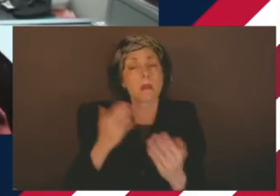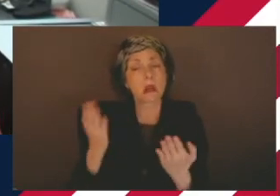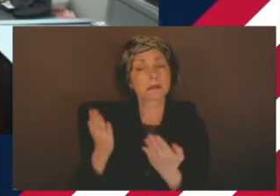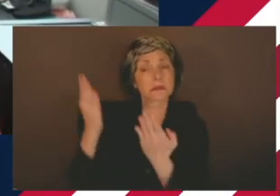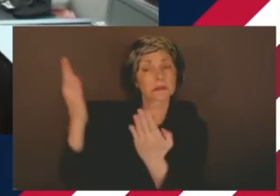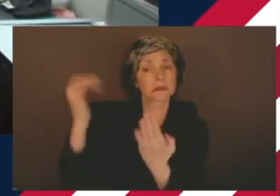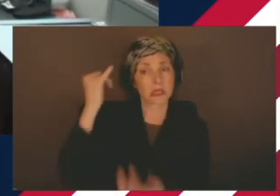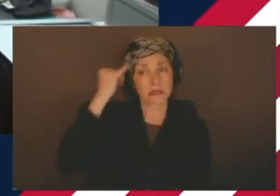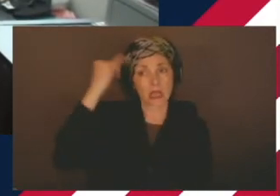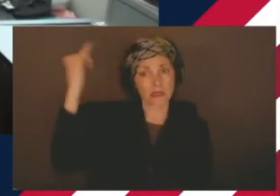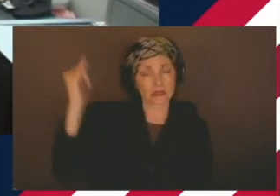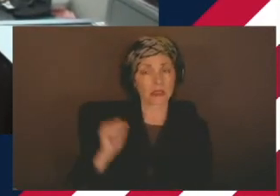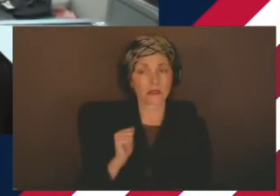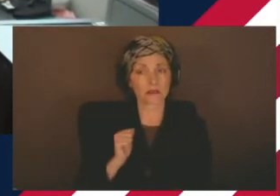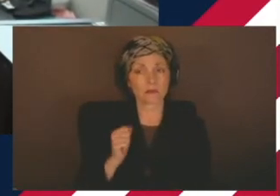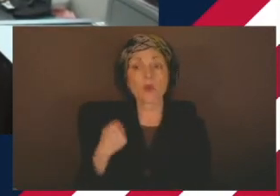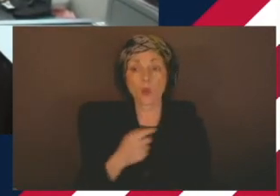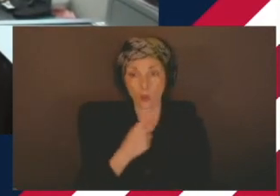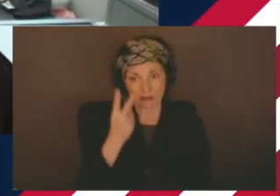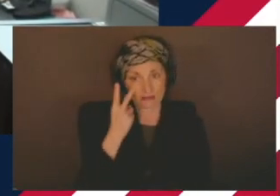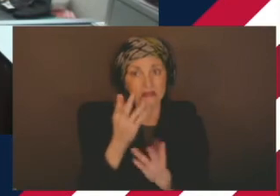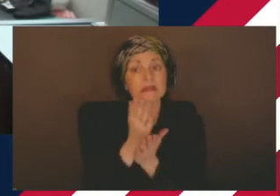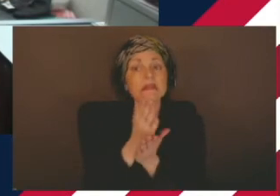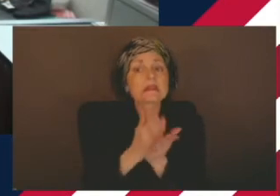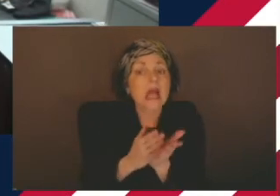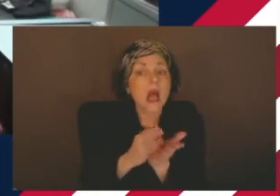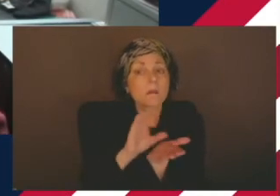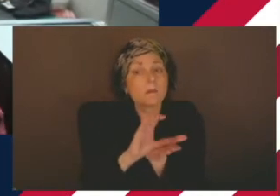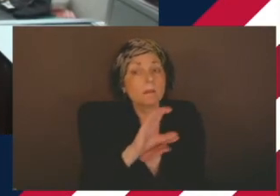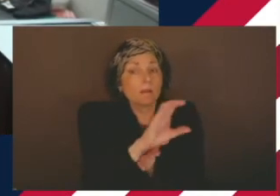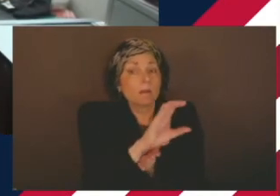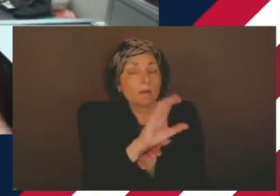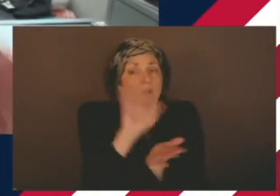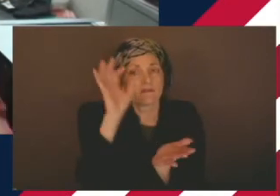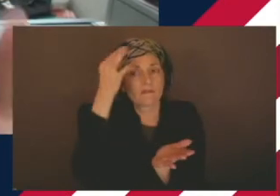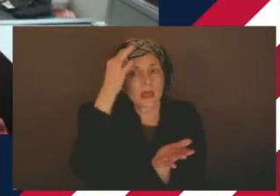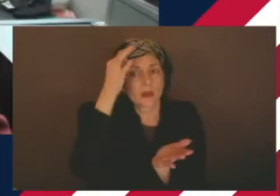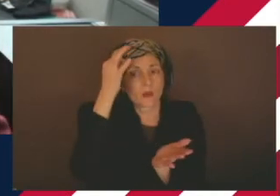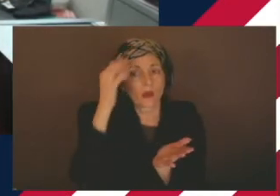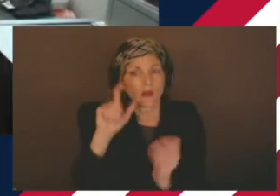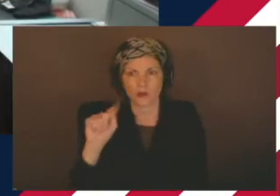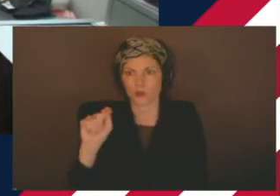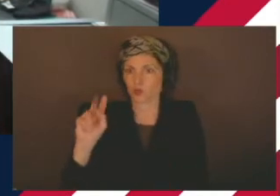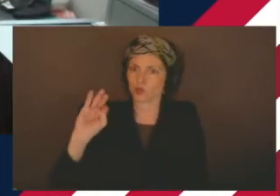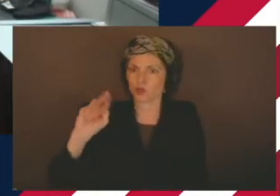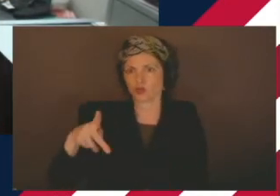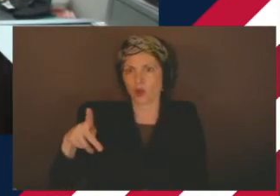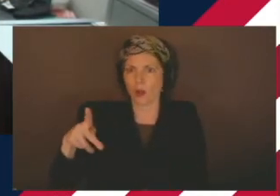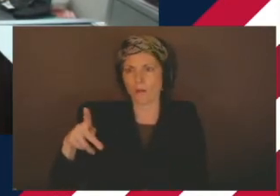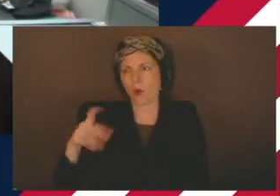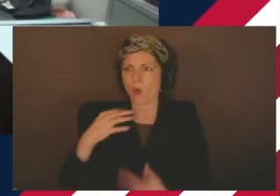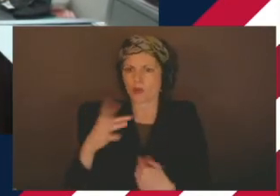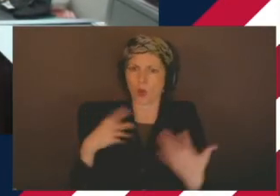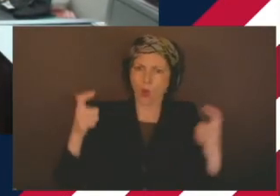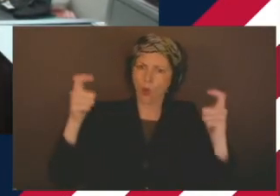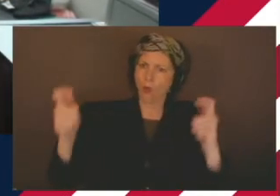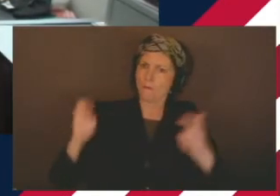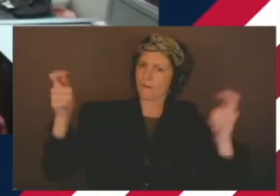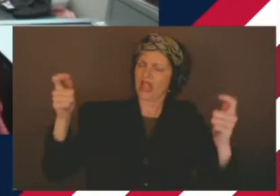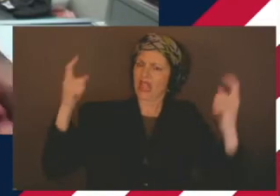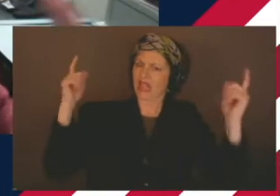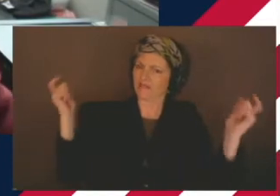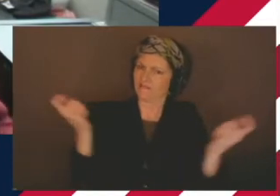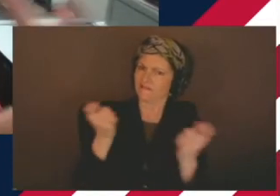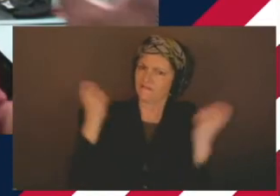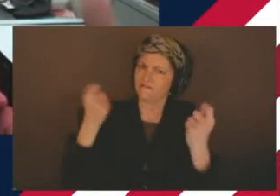seen some federal investment. The Trump administration likes to claim big victories on the opioid crisis. This